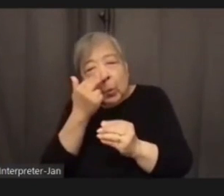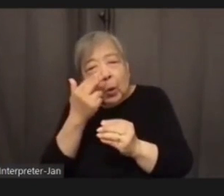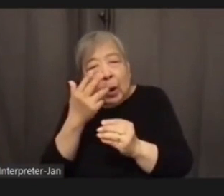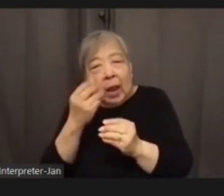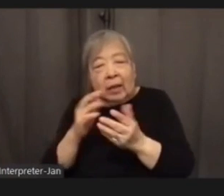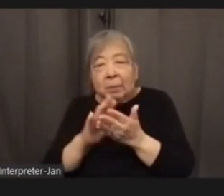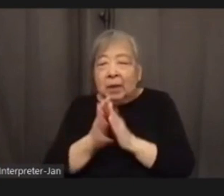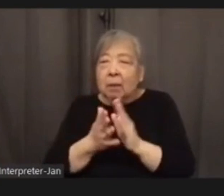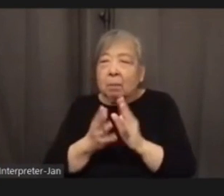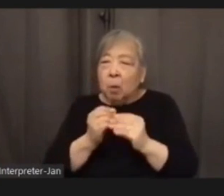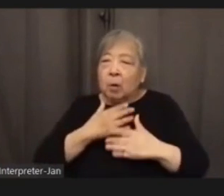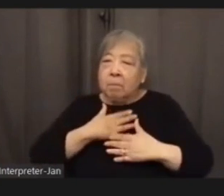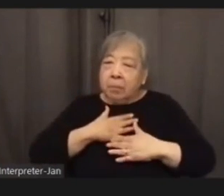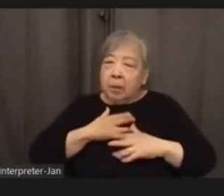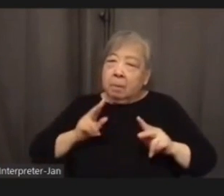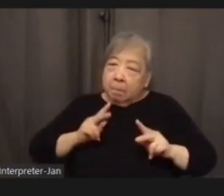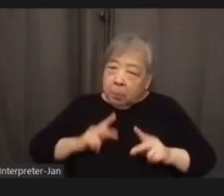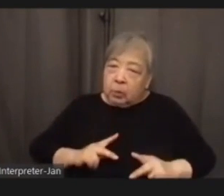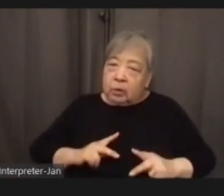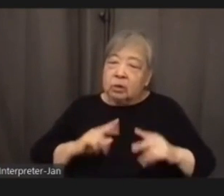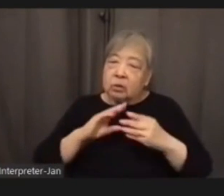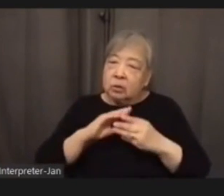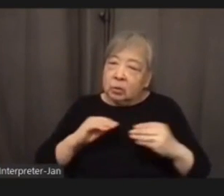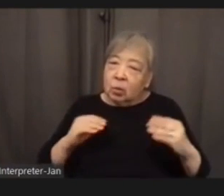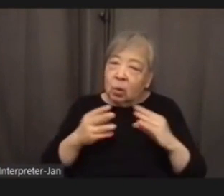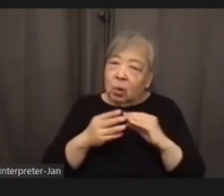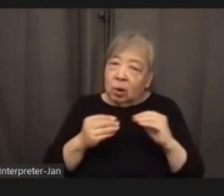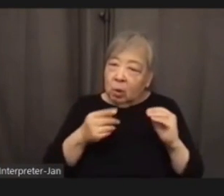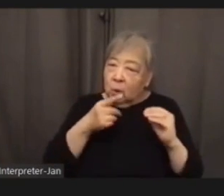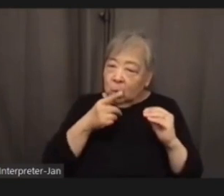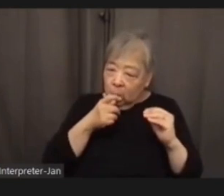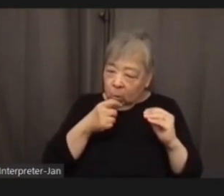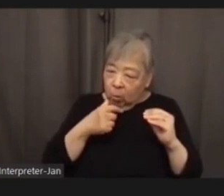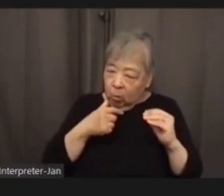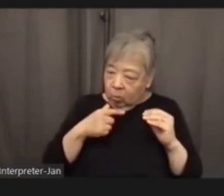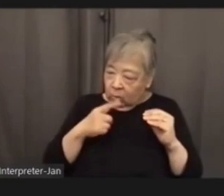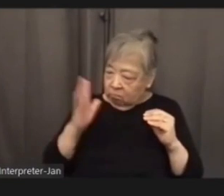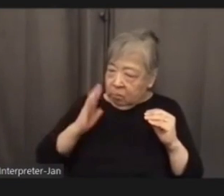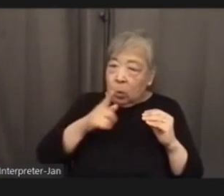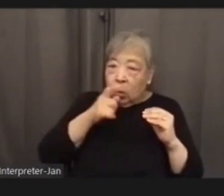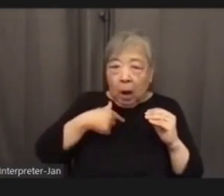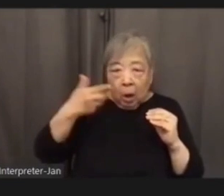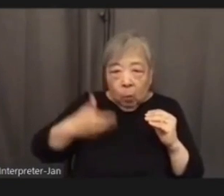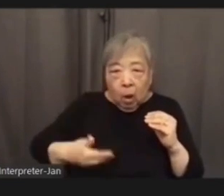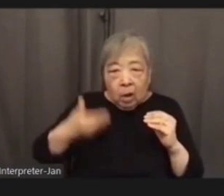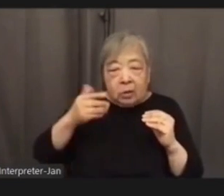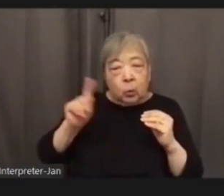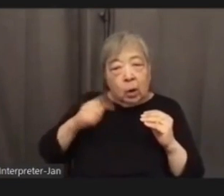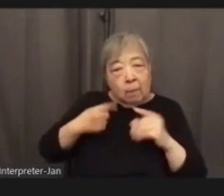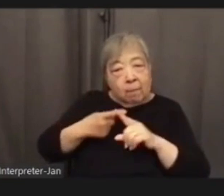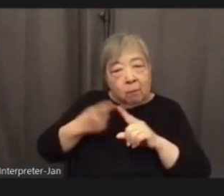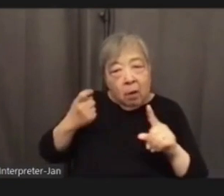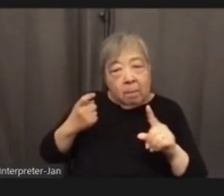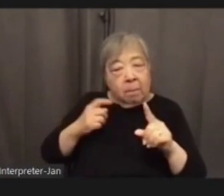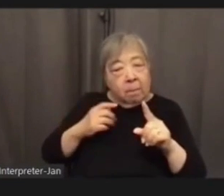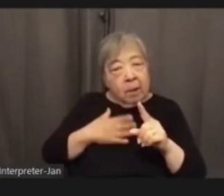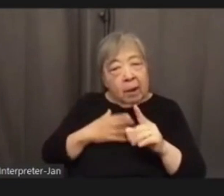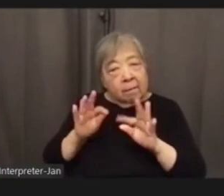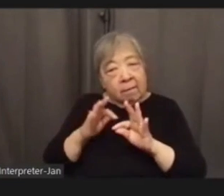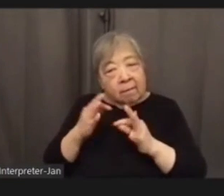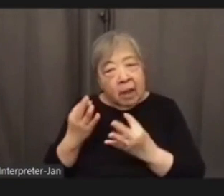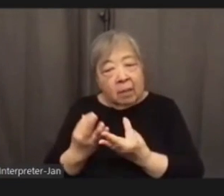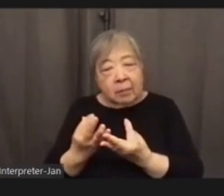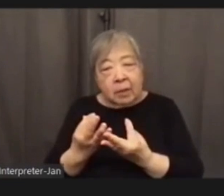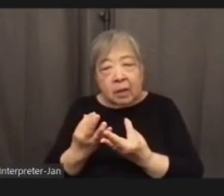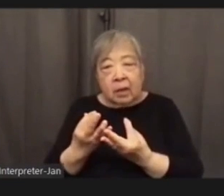personal story of who I was and where I came from, and my family.